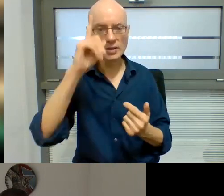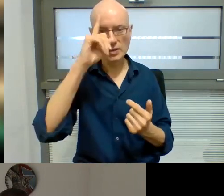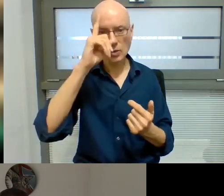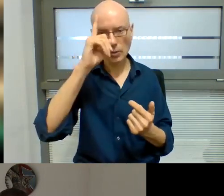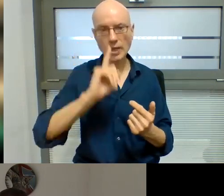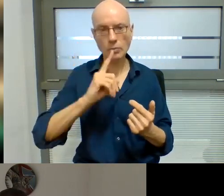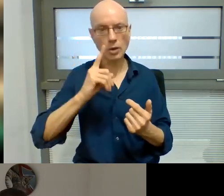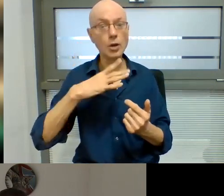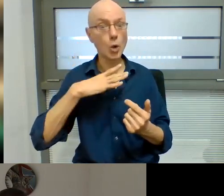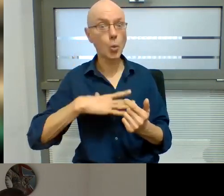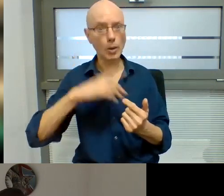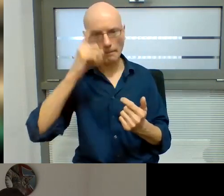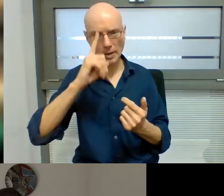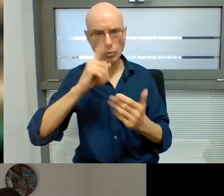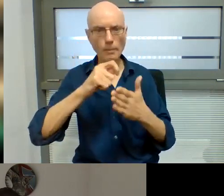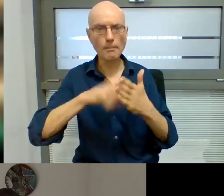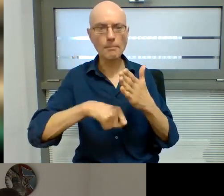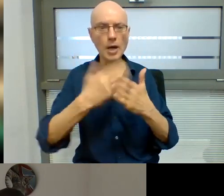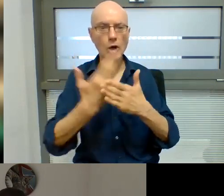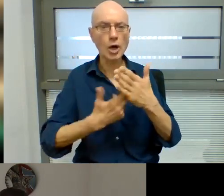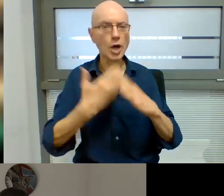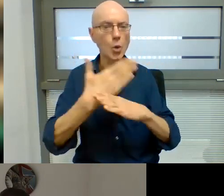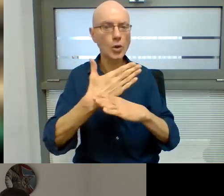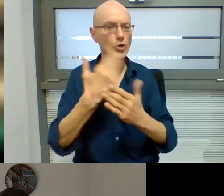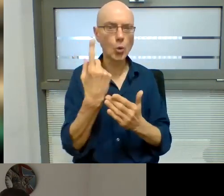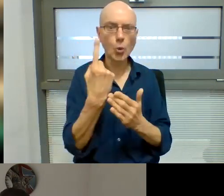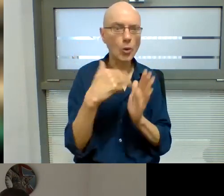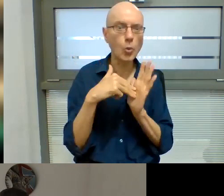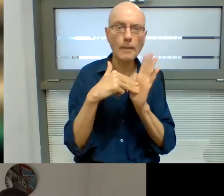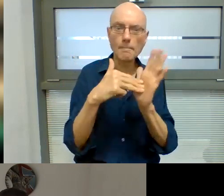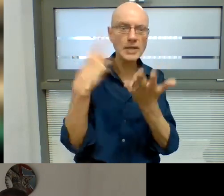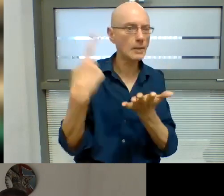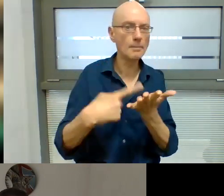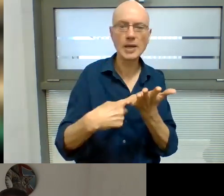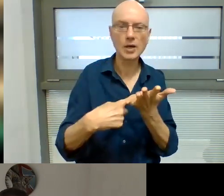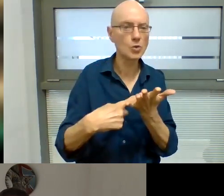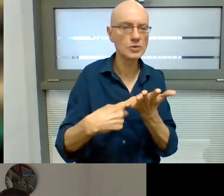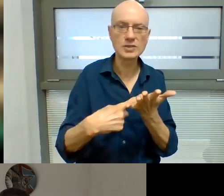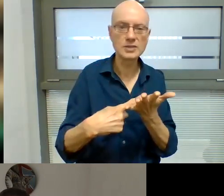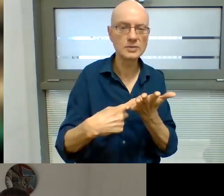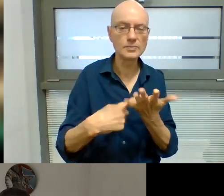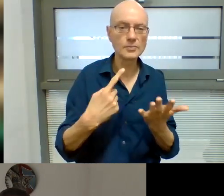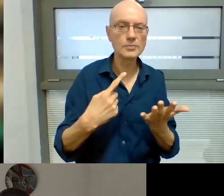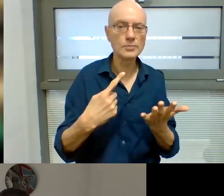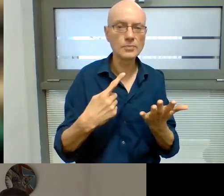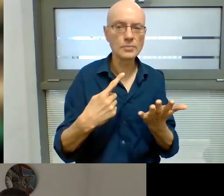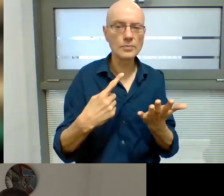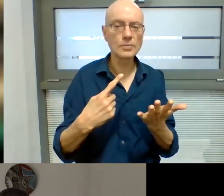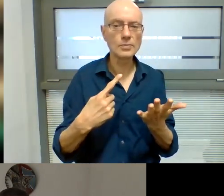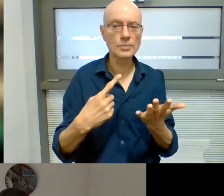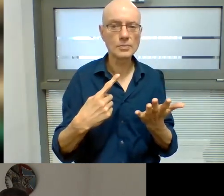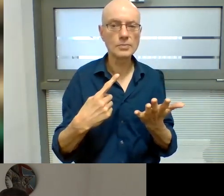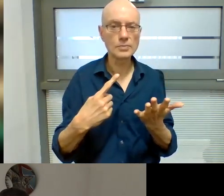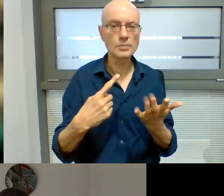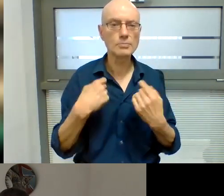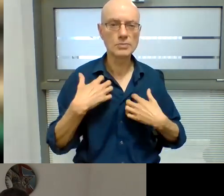an artwork, not at £1 million. You know, that is something that I'm very also